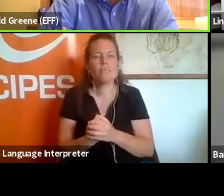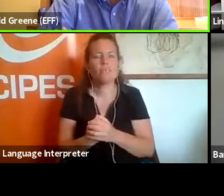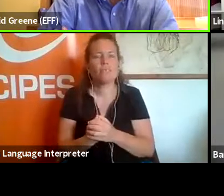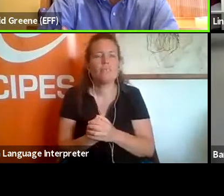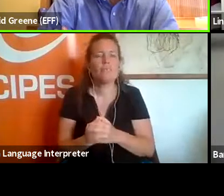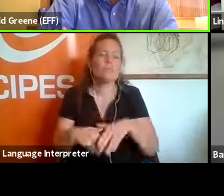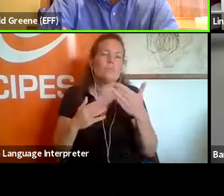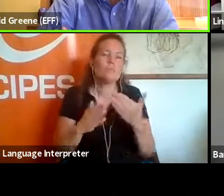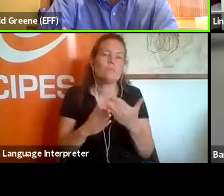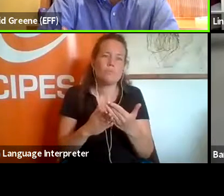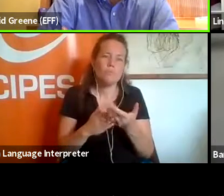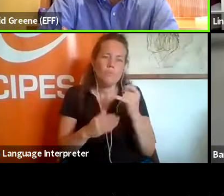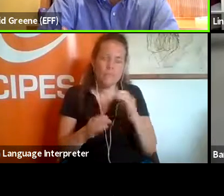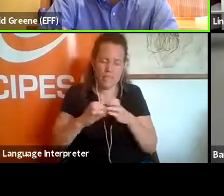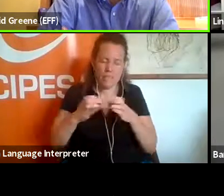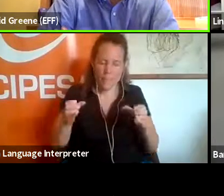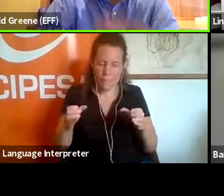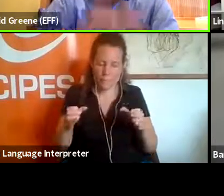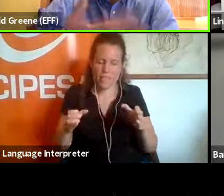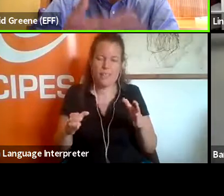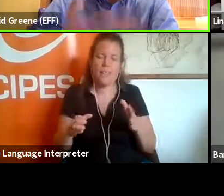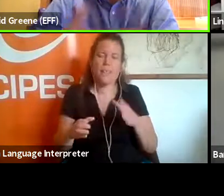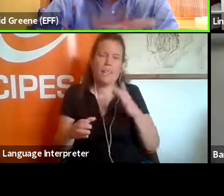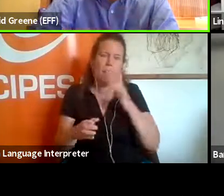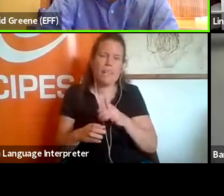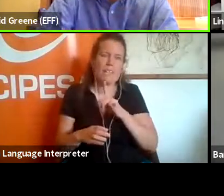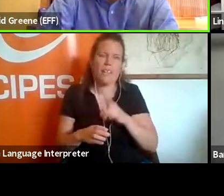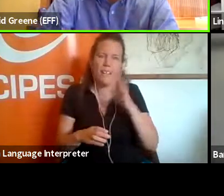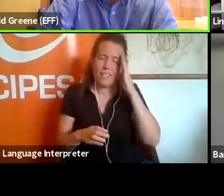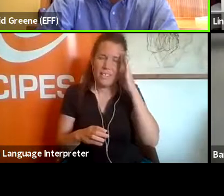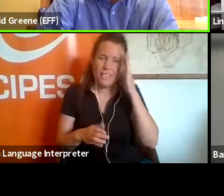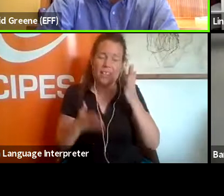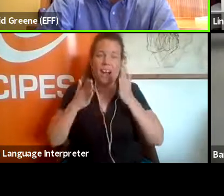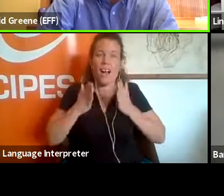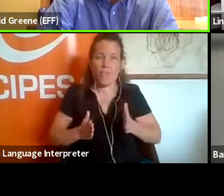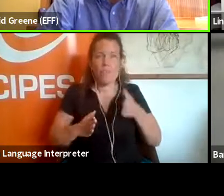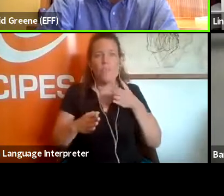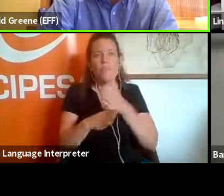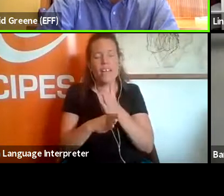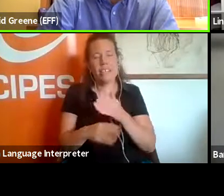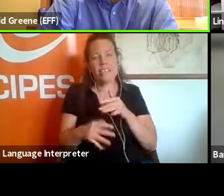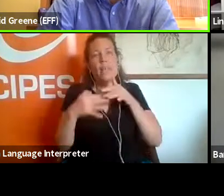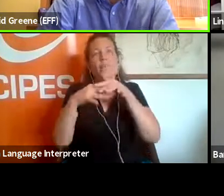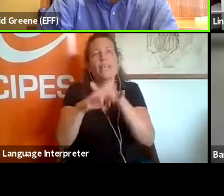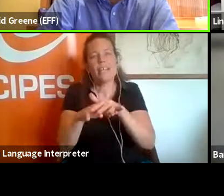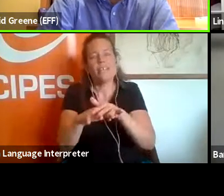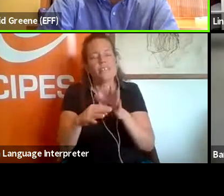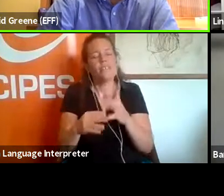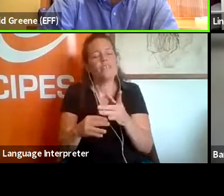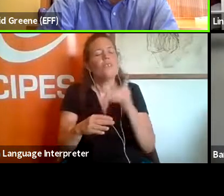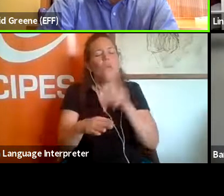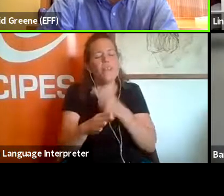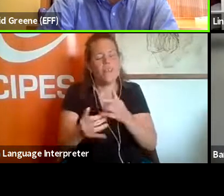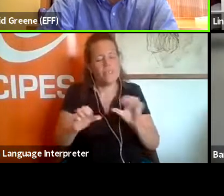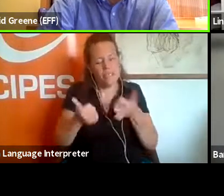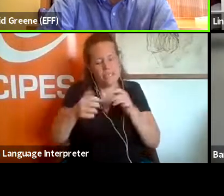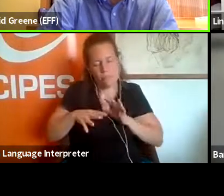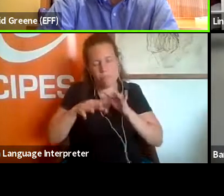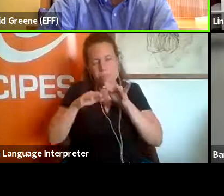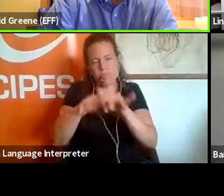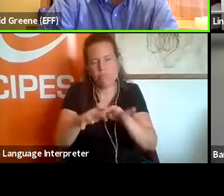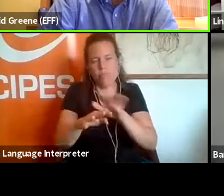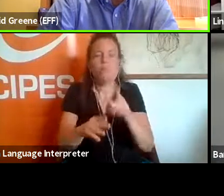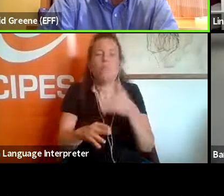doesn't understand that it has human rights obligations when it enters the market, but we also don't want to discourage innovation. In fact, we want to